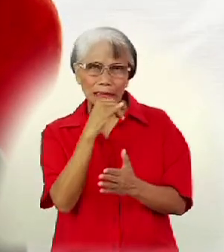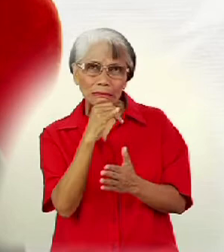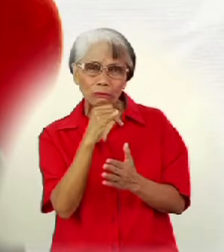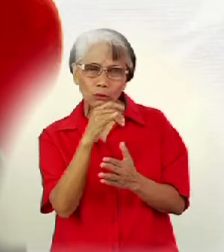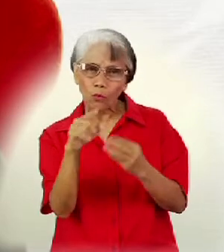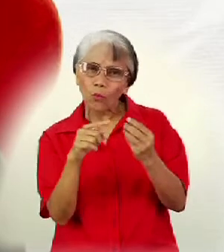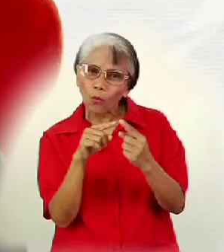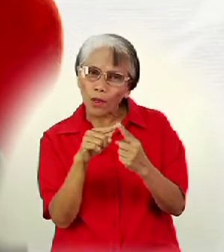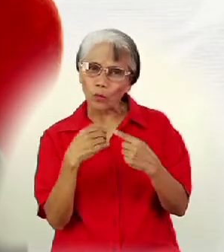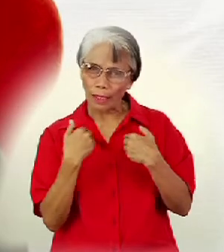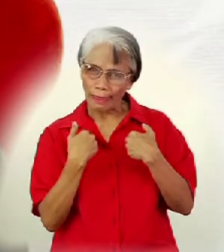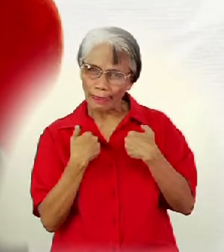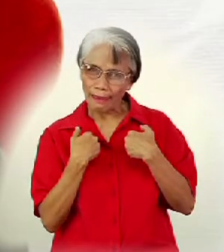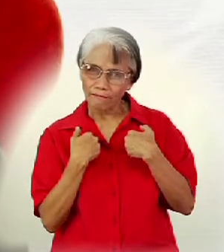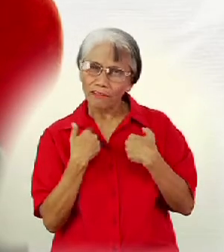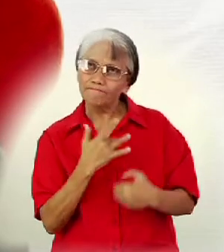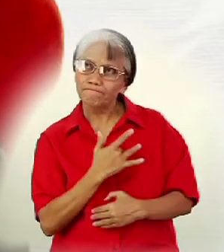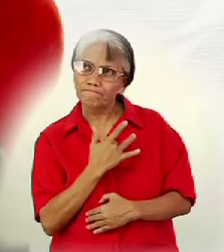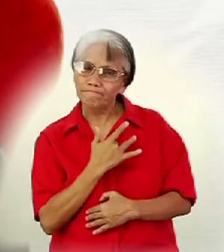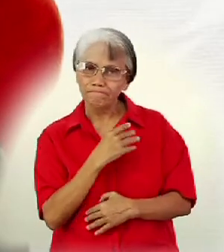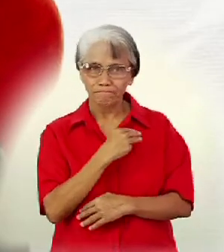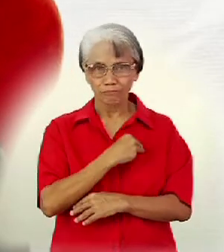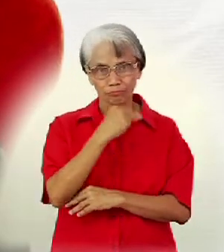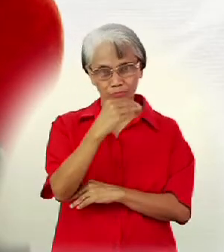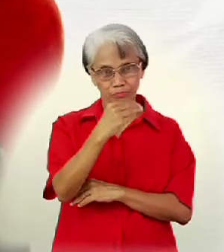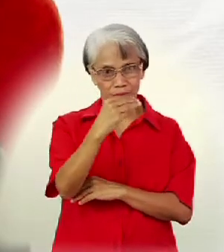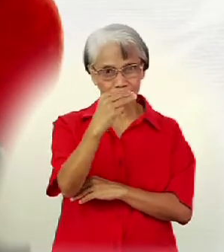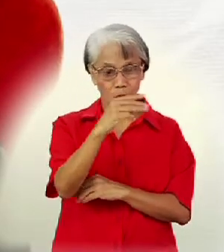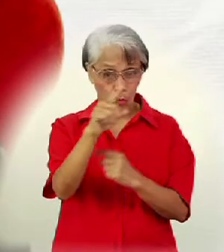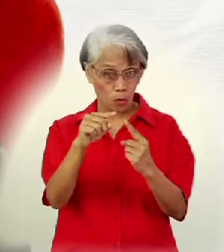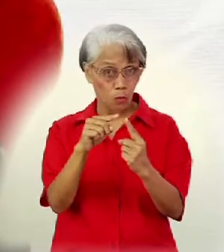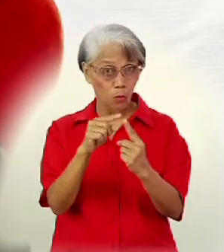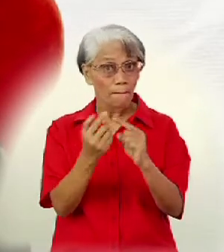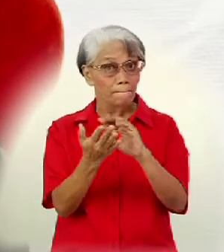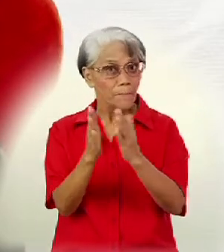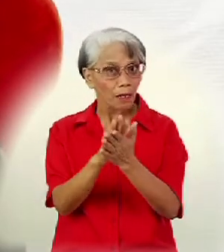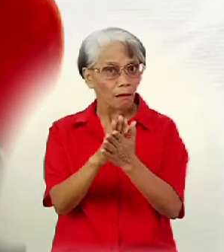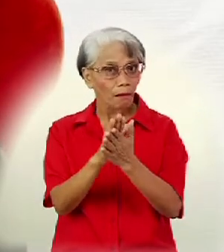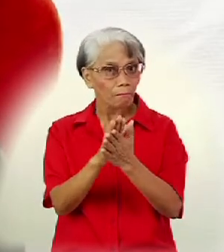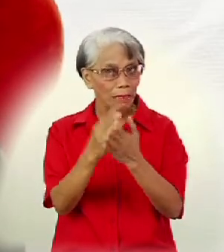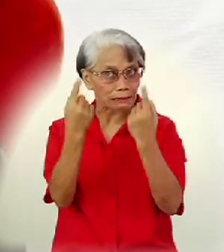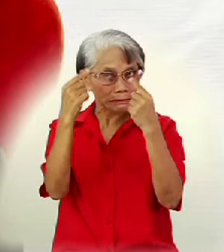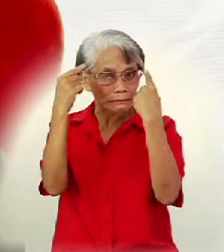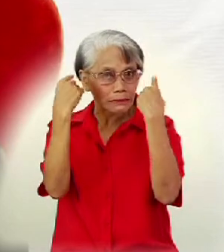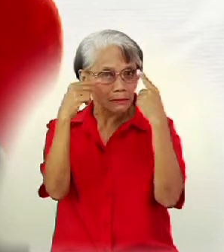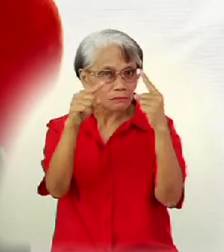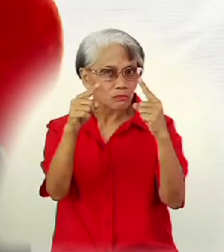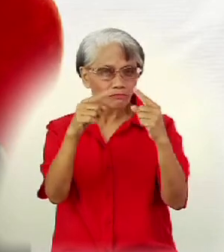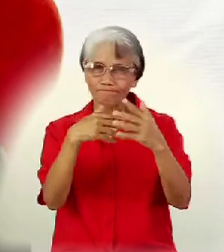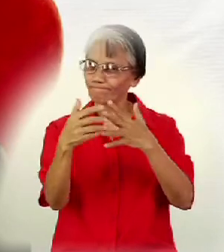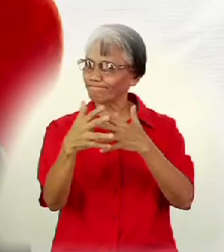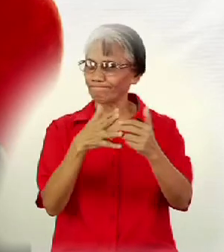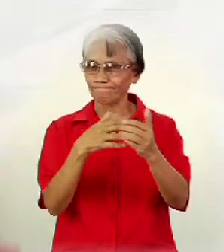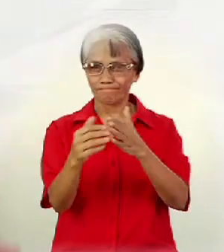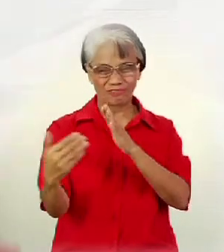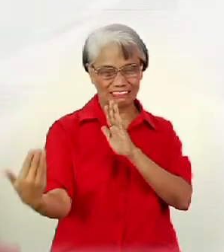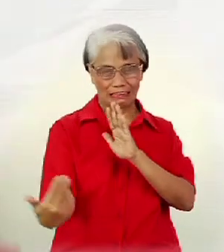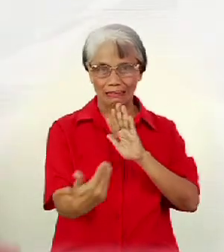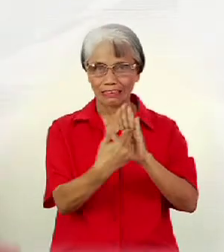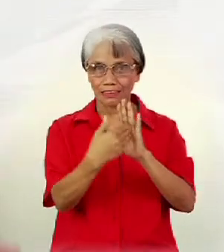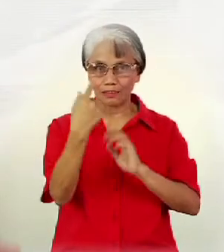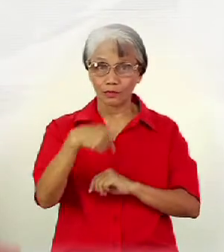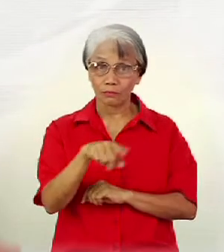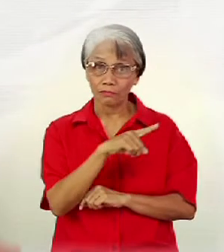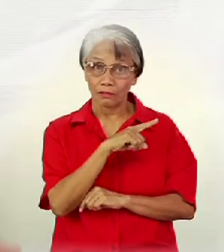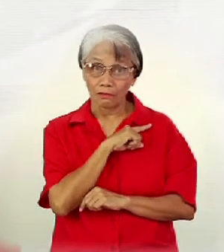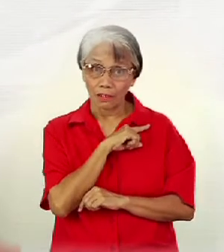have a sense of mission that we are able to be productive even against all odds.